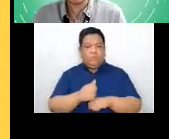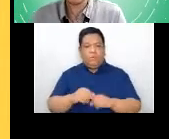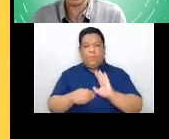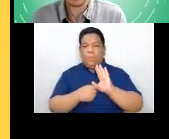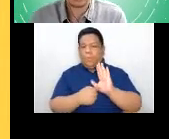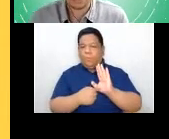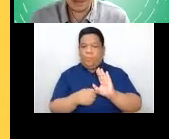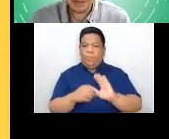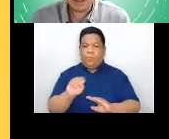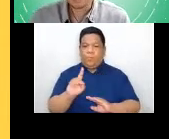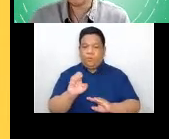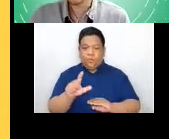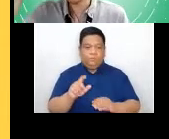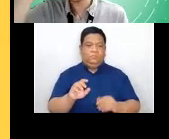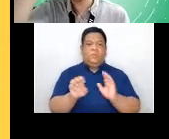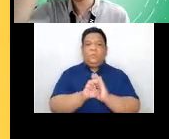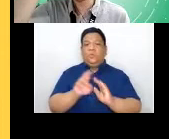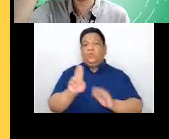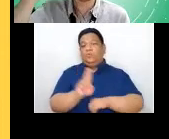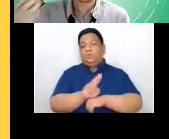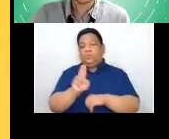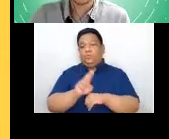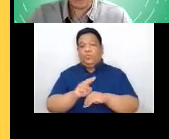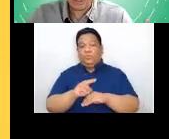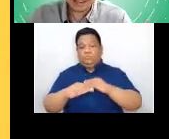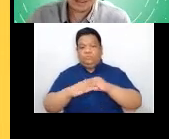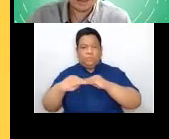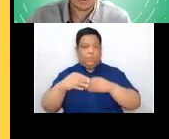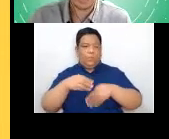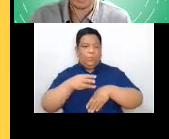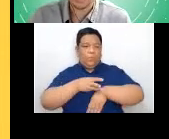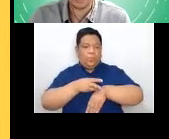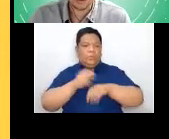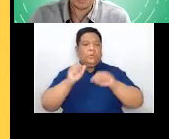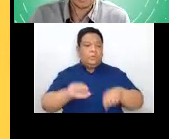basic shapes like plywood, we can make scale model bridge that actually